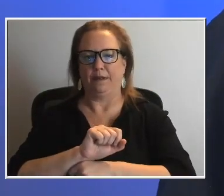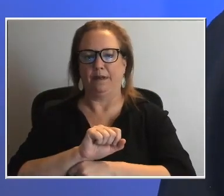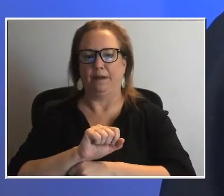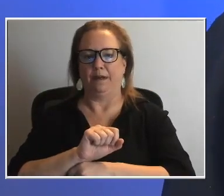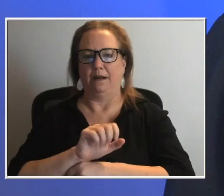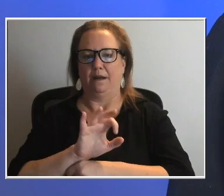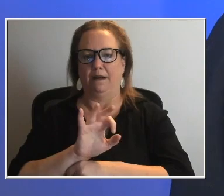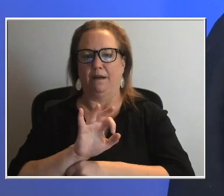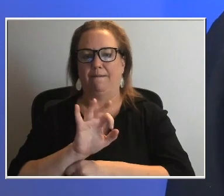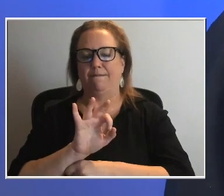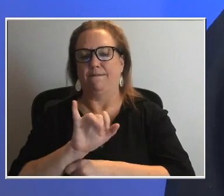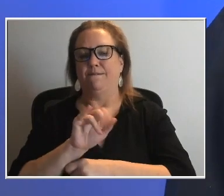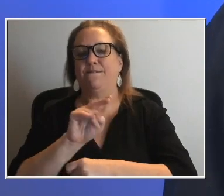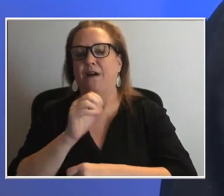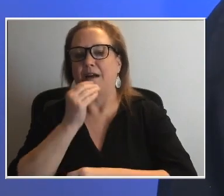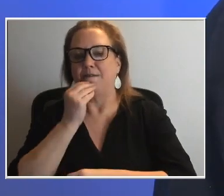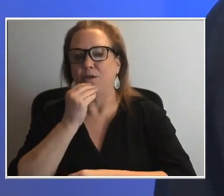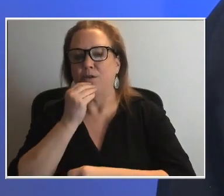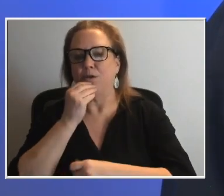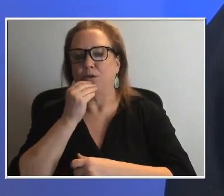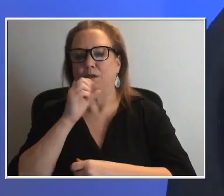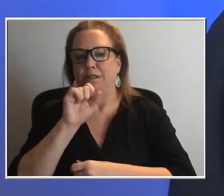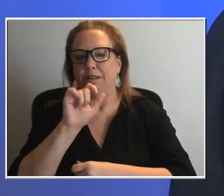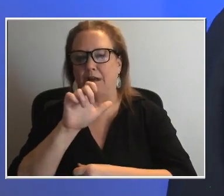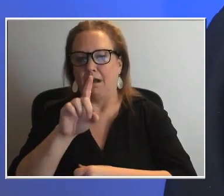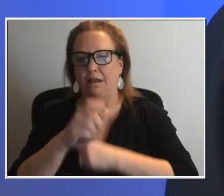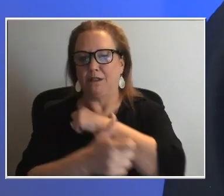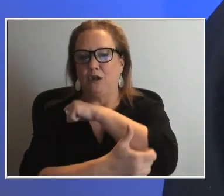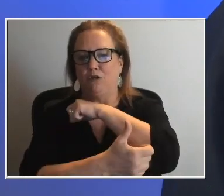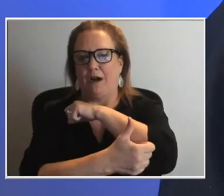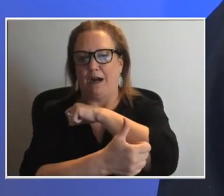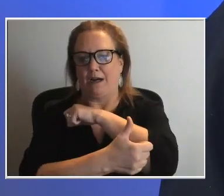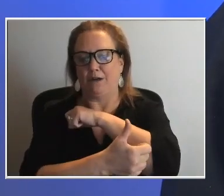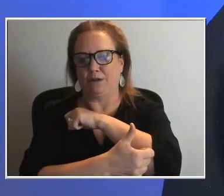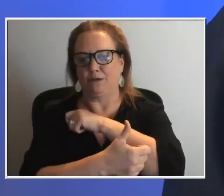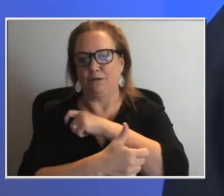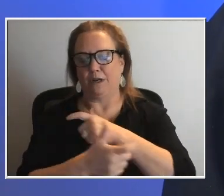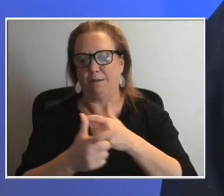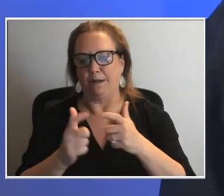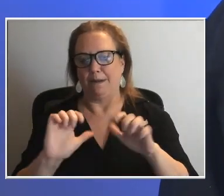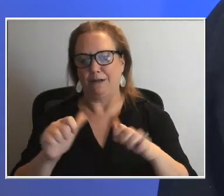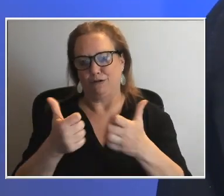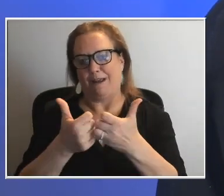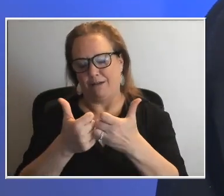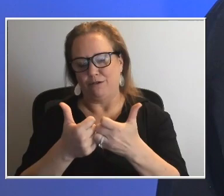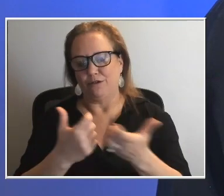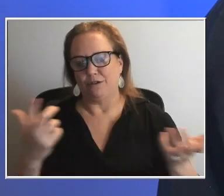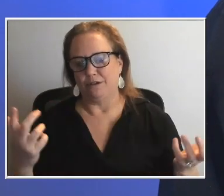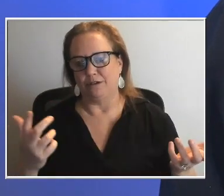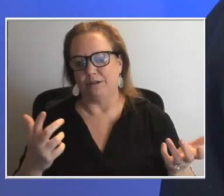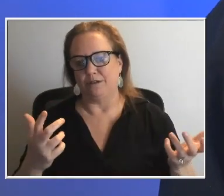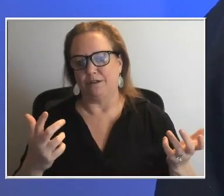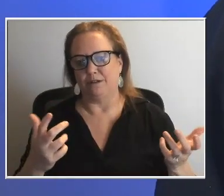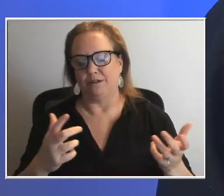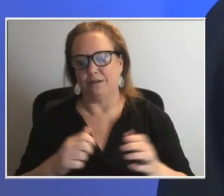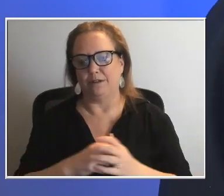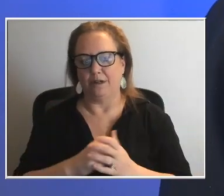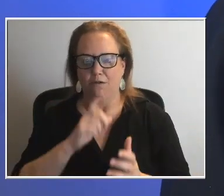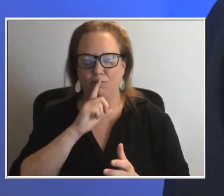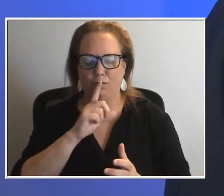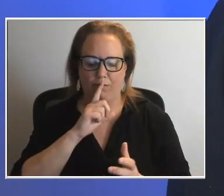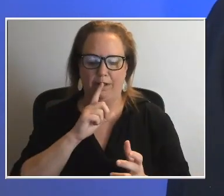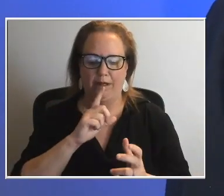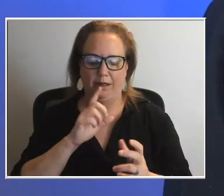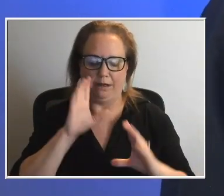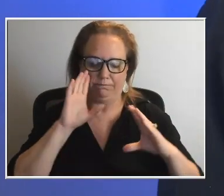me. Salads and crackers were going to be my biggest challenge, and she really took the time to explain